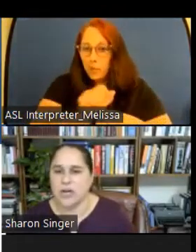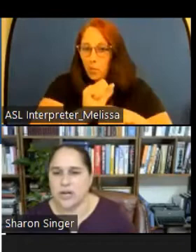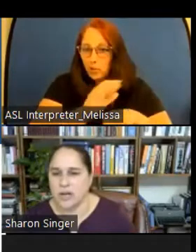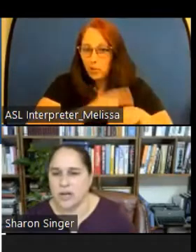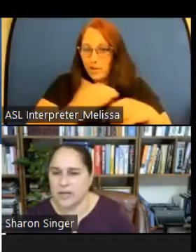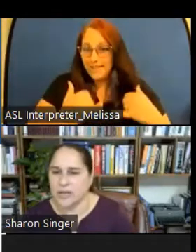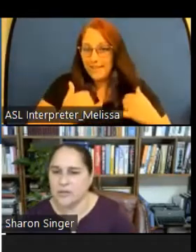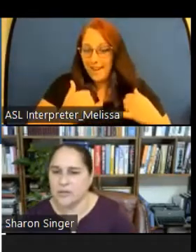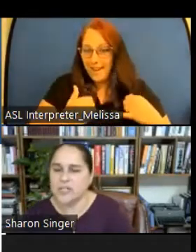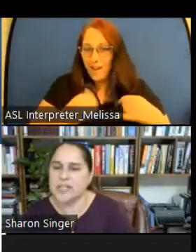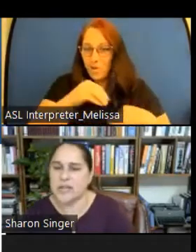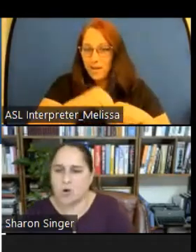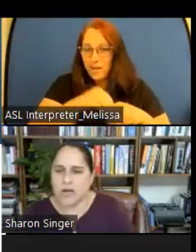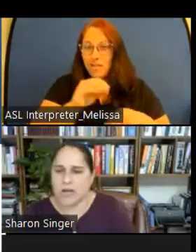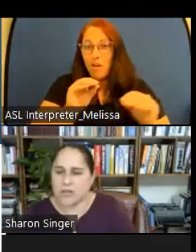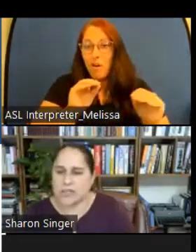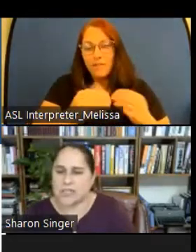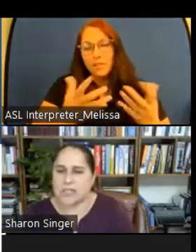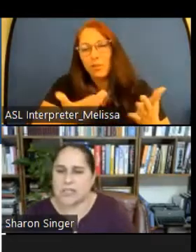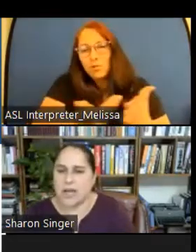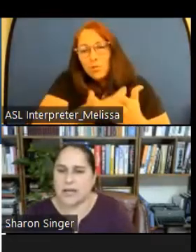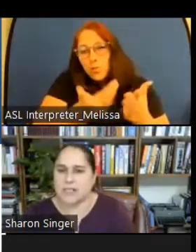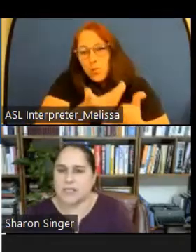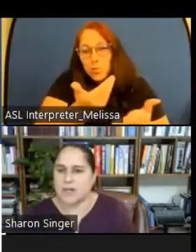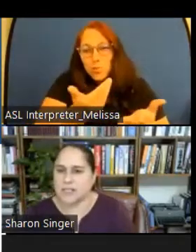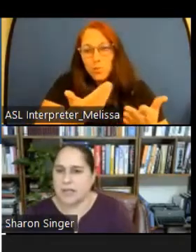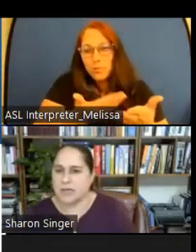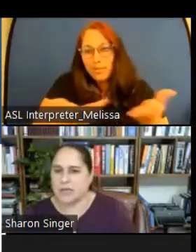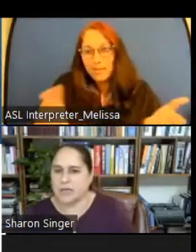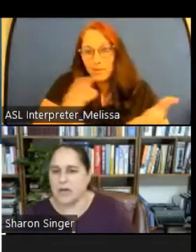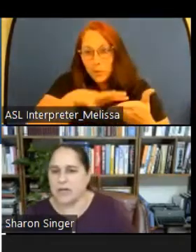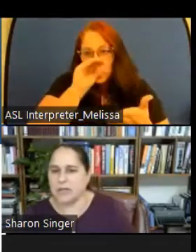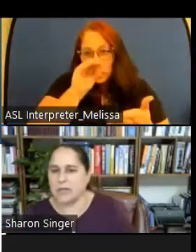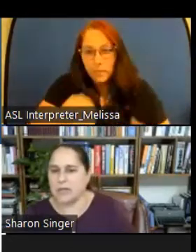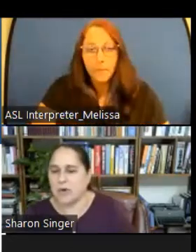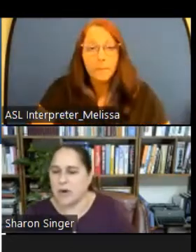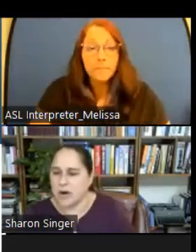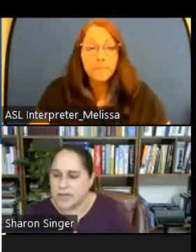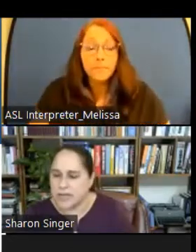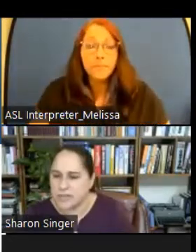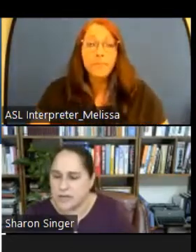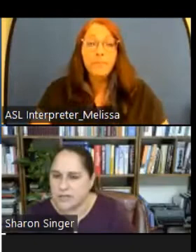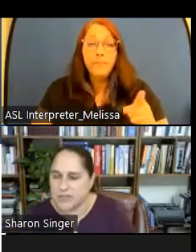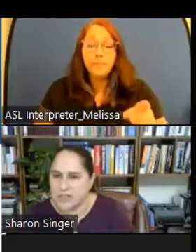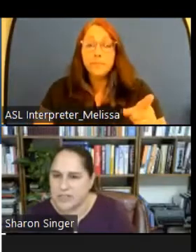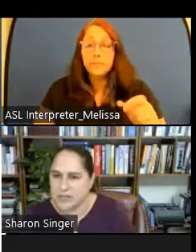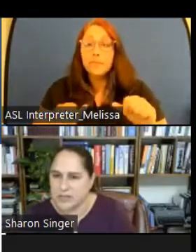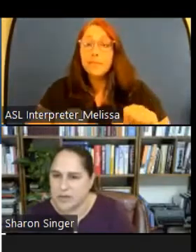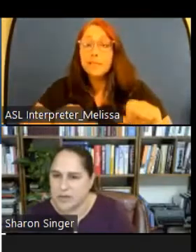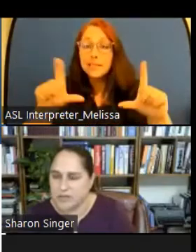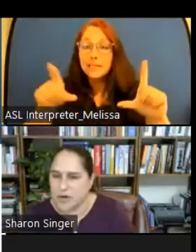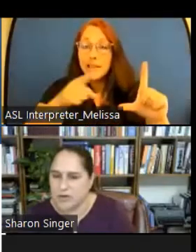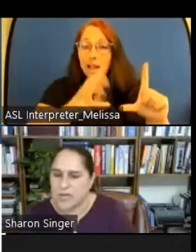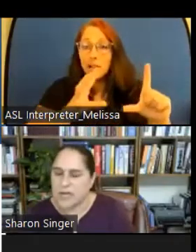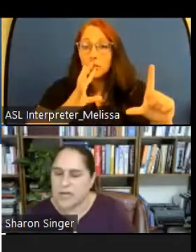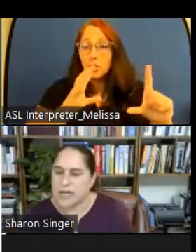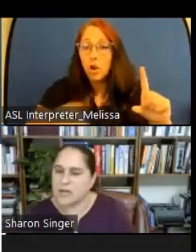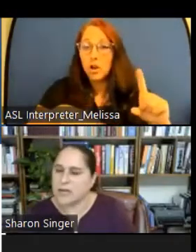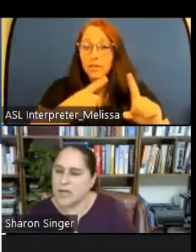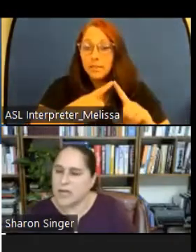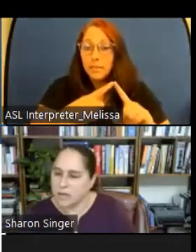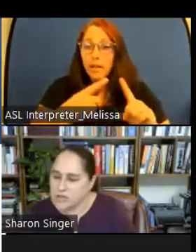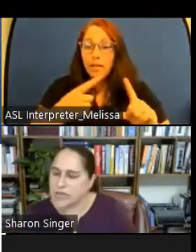So you're just taking a quick look at this slide. This talks about some of the priorities of this year's NOFO.